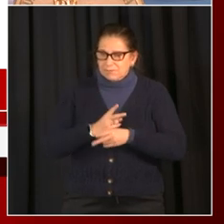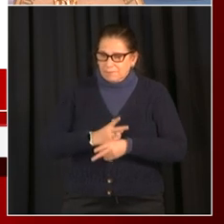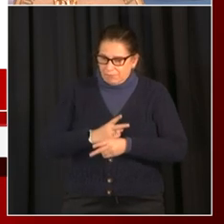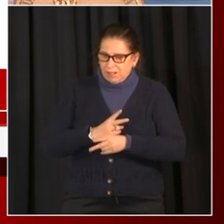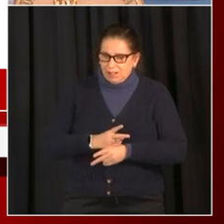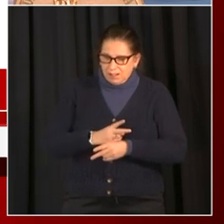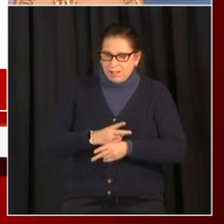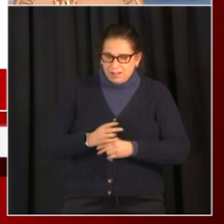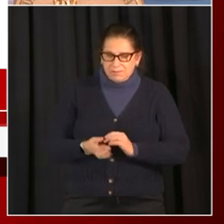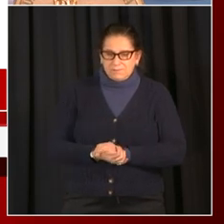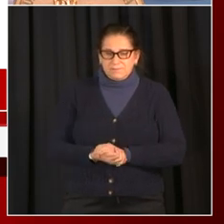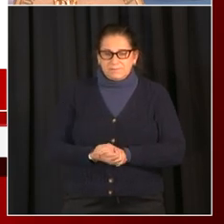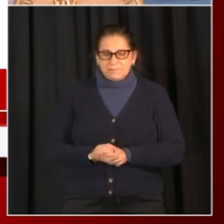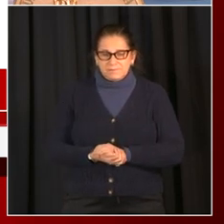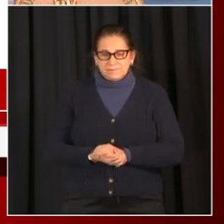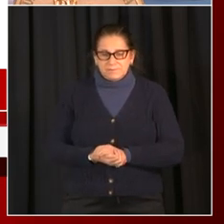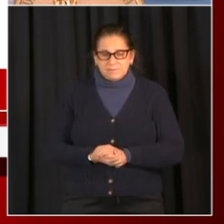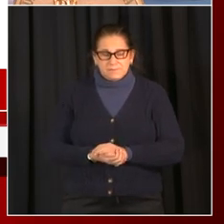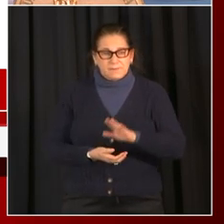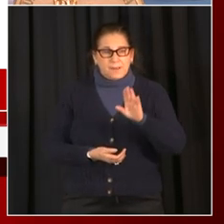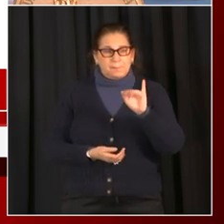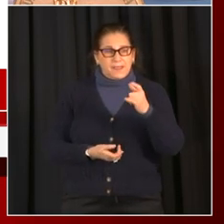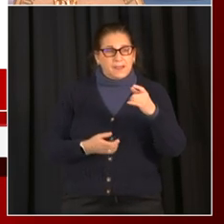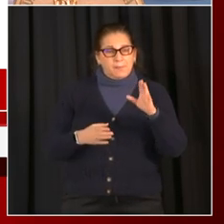sellers, including the big box stores.